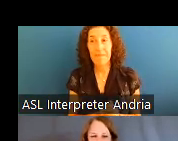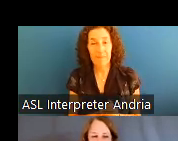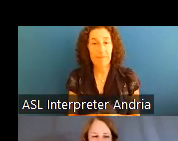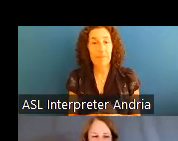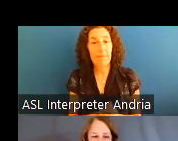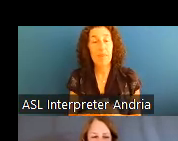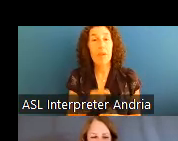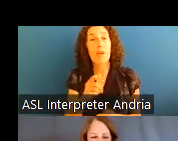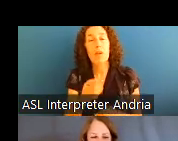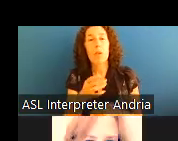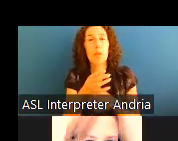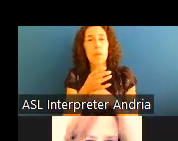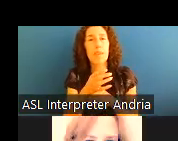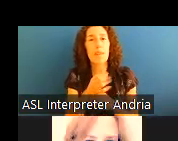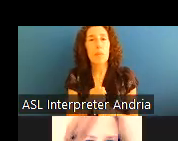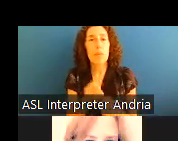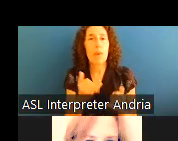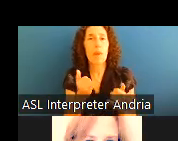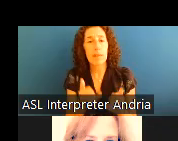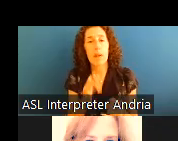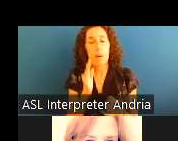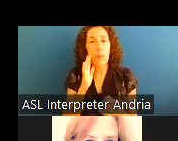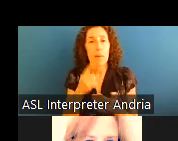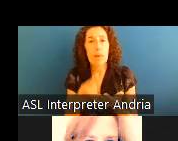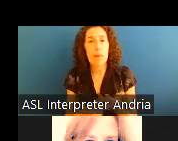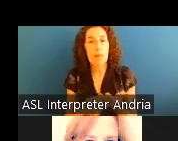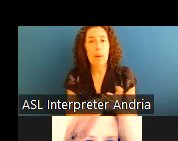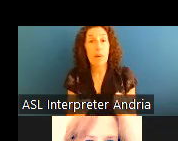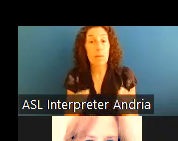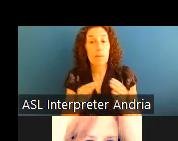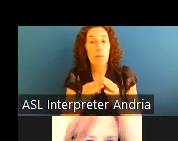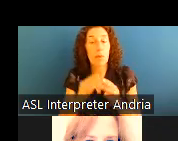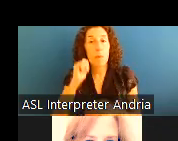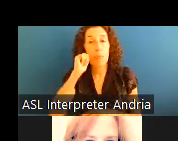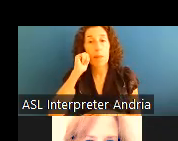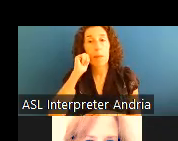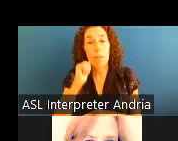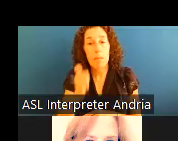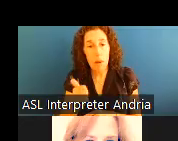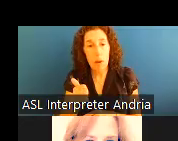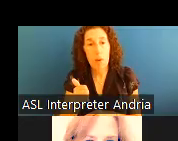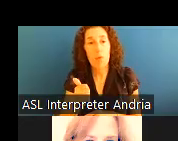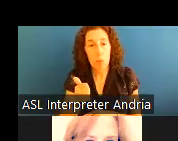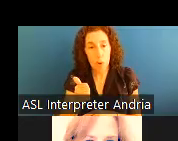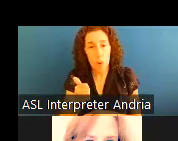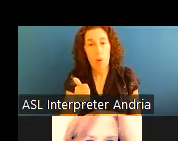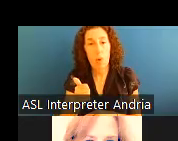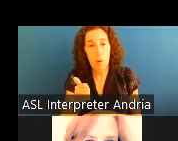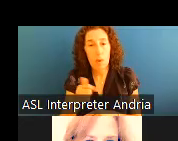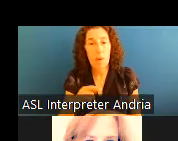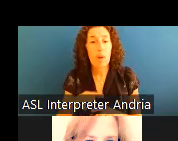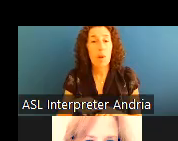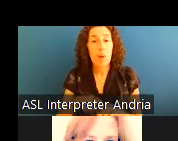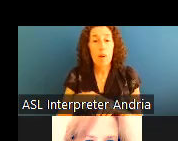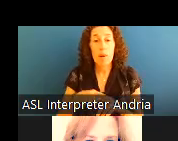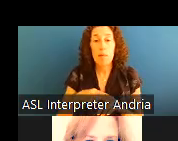So just in summary, we're going to talk more about this tomorrow in the neurobiology, but recognizing that not all